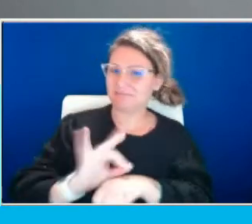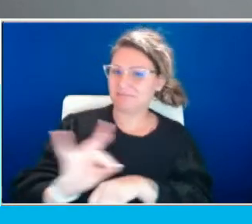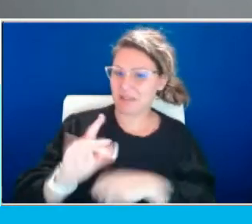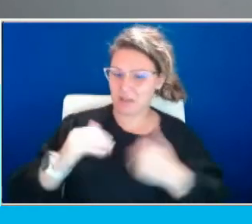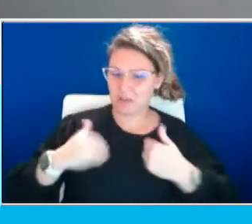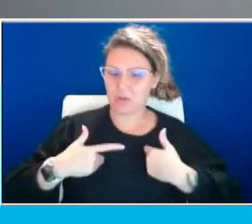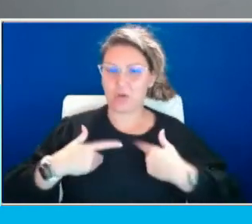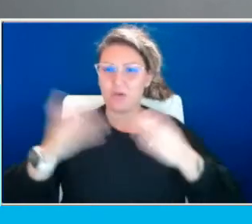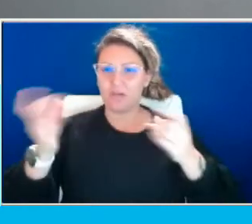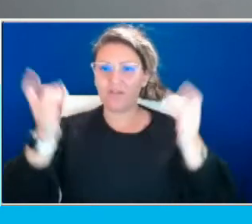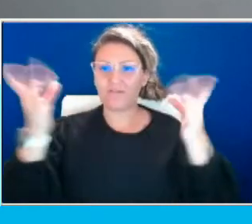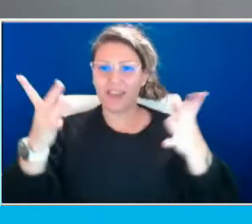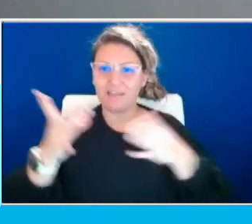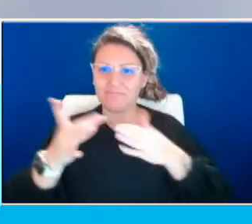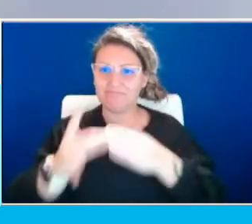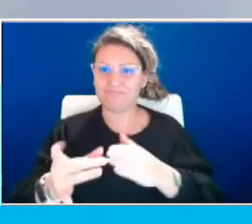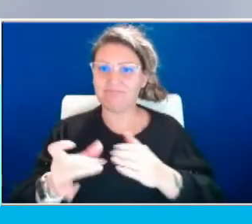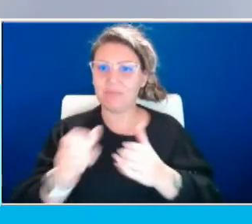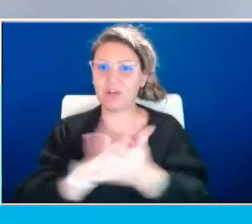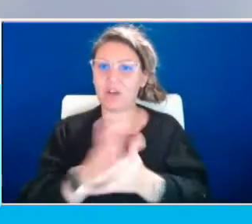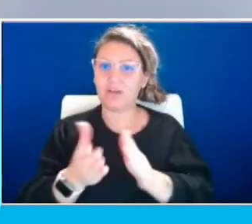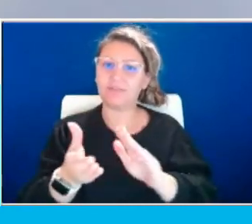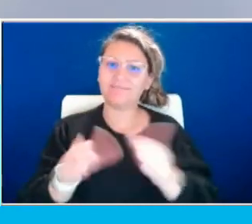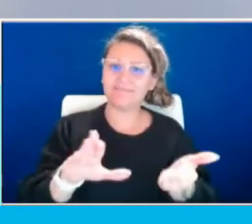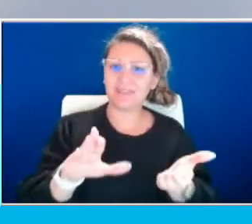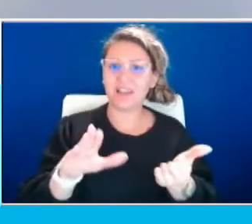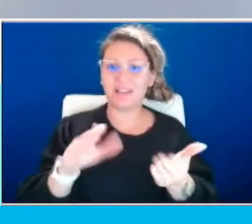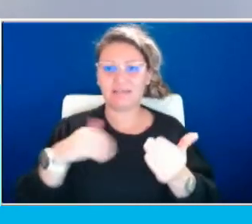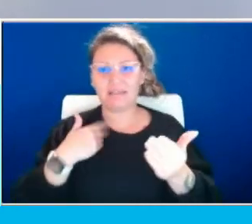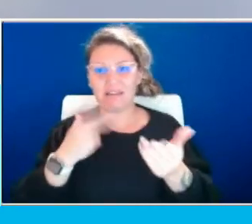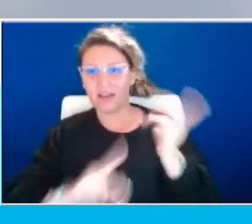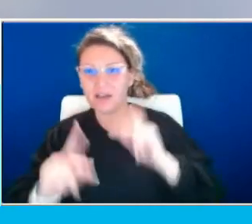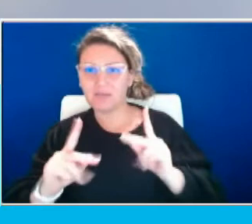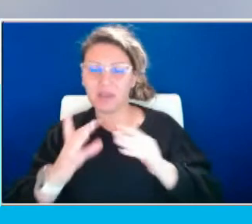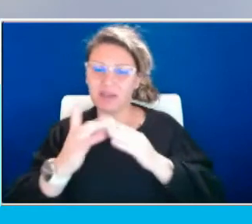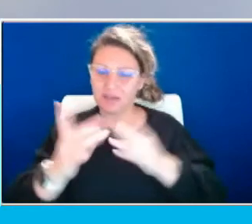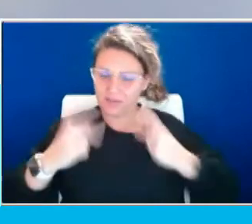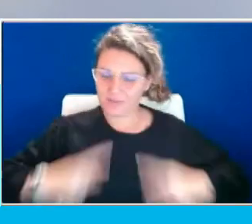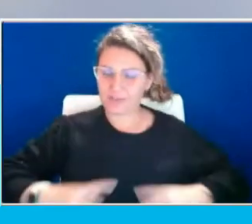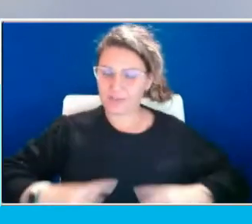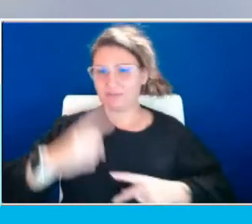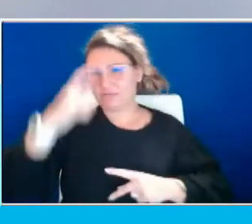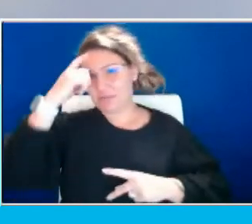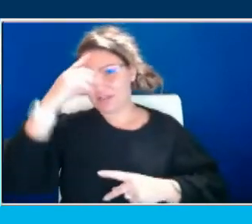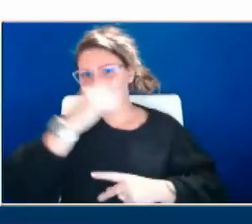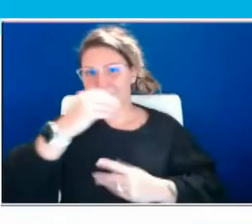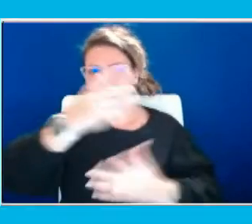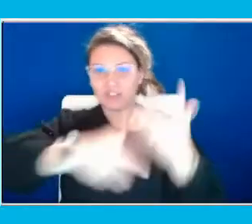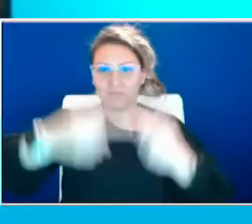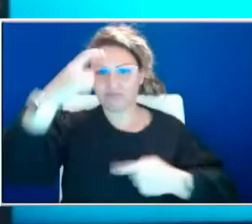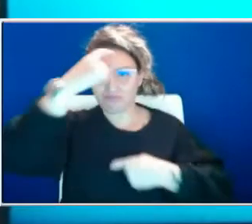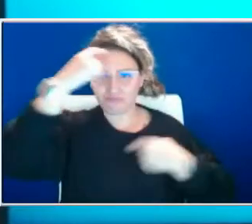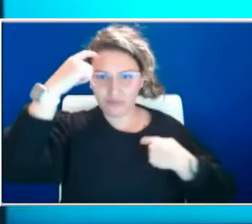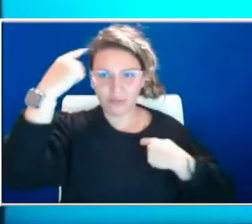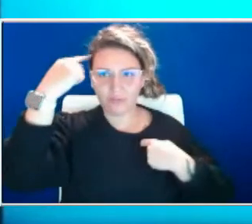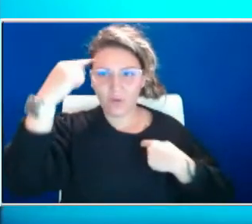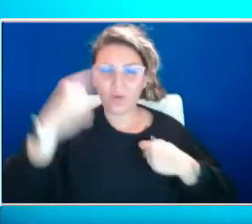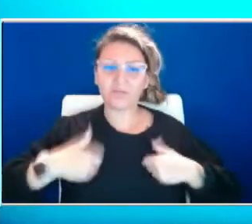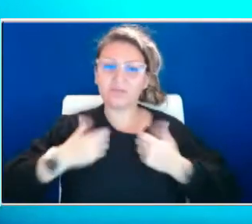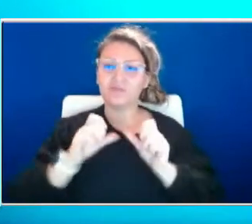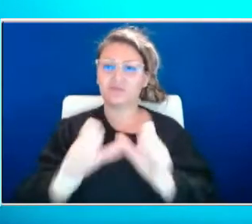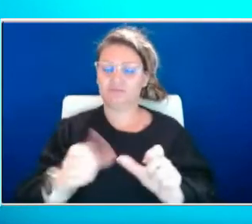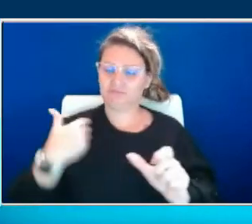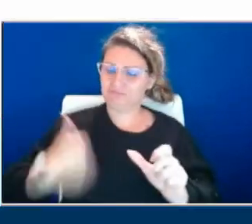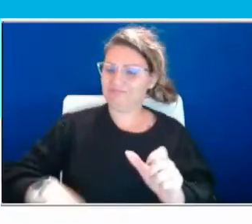leading cause of death for young people, with lasting physical, mental, and social trauma for survivors. I'm Dr. Steve Stites.